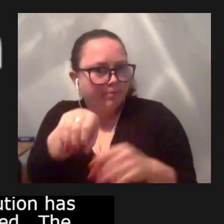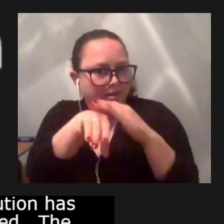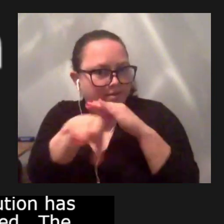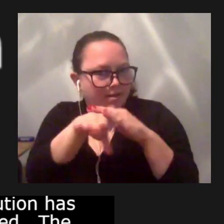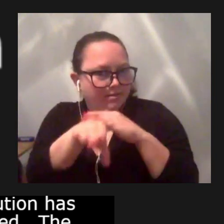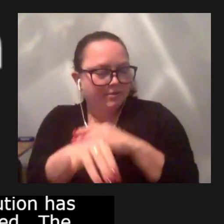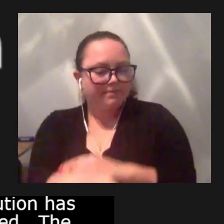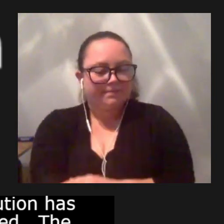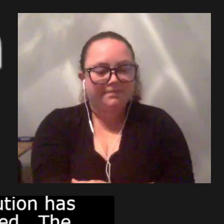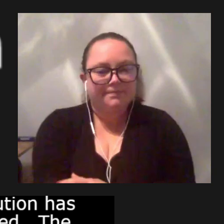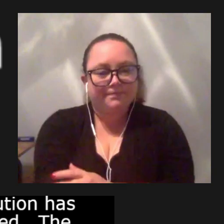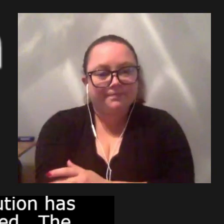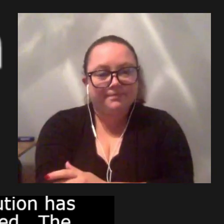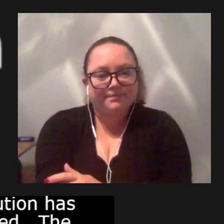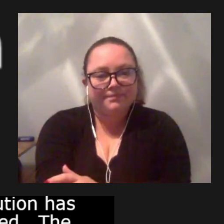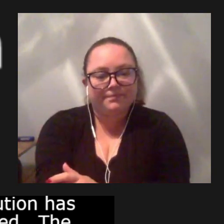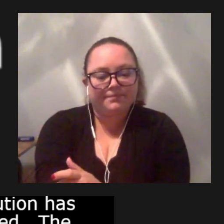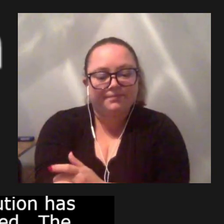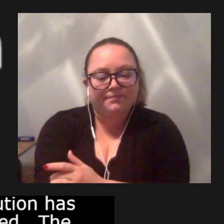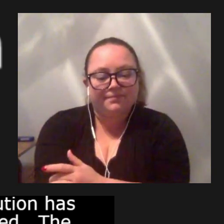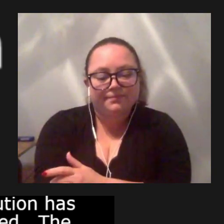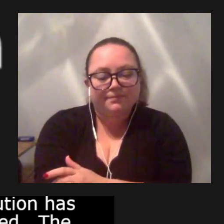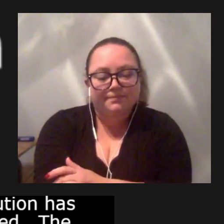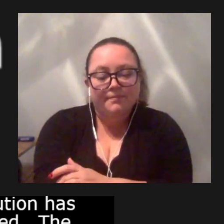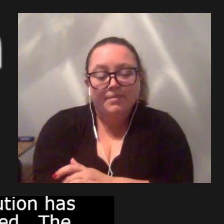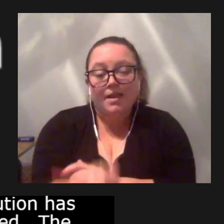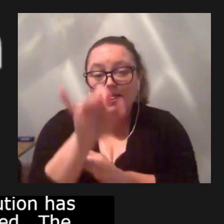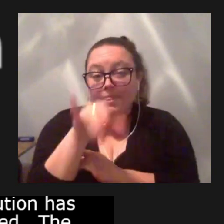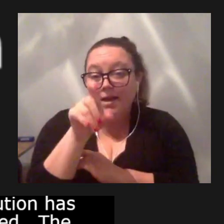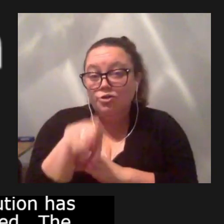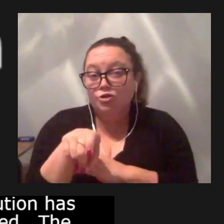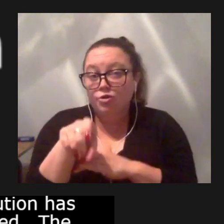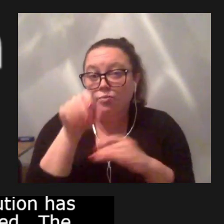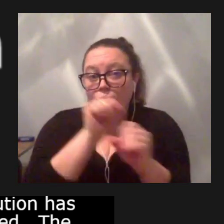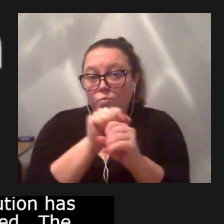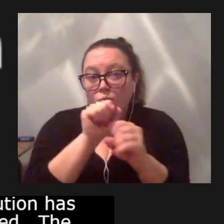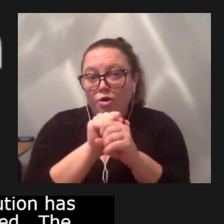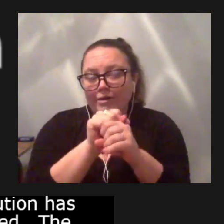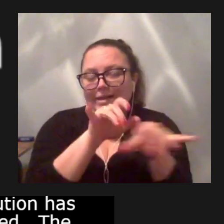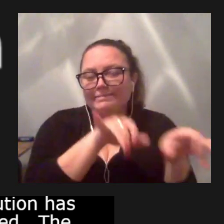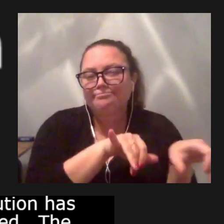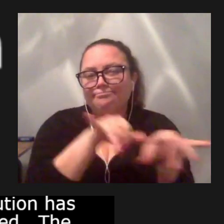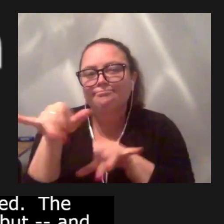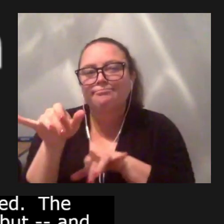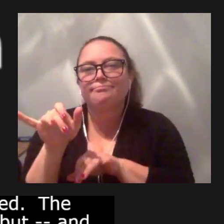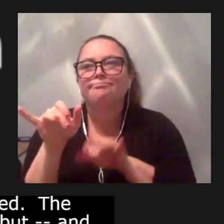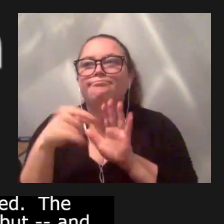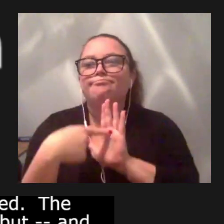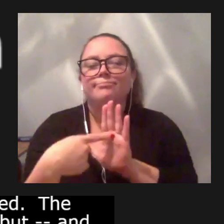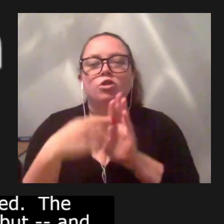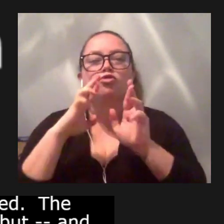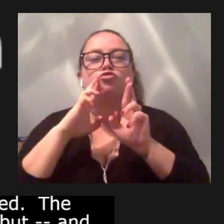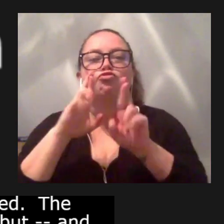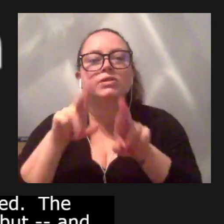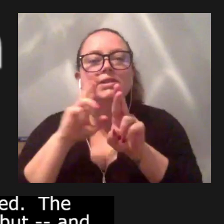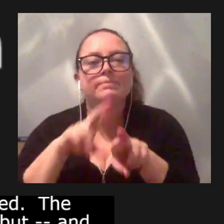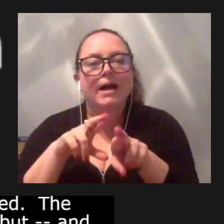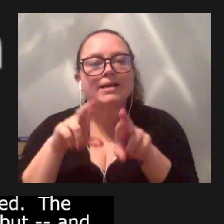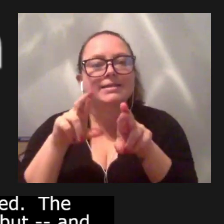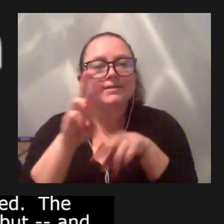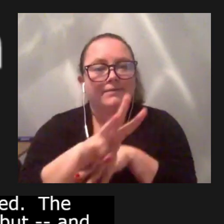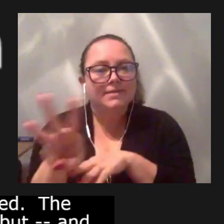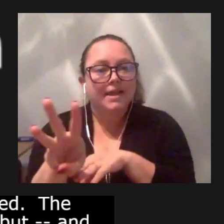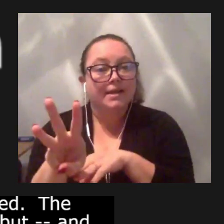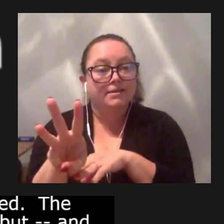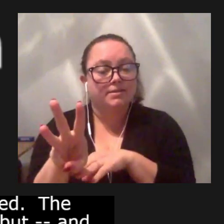but and that this should work somewhat like responsive sites, in the sense that in the olden days